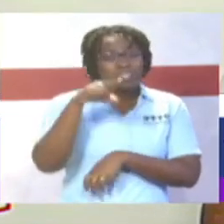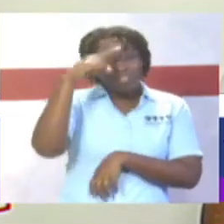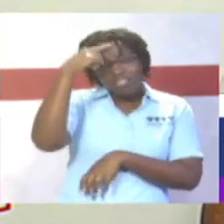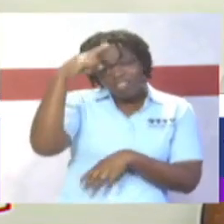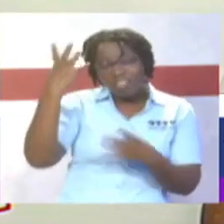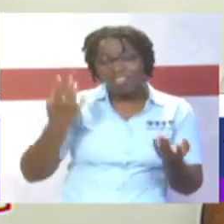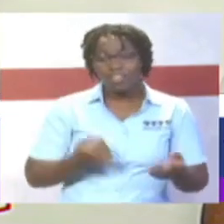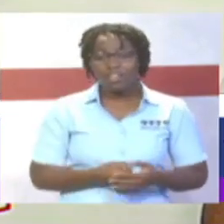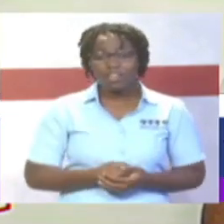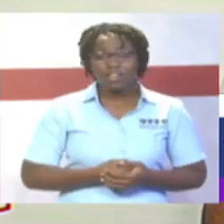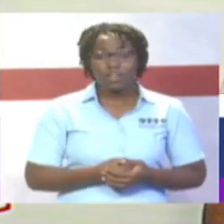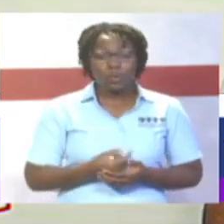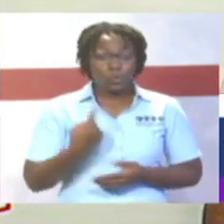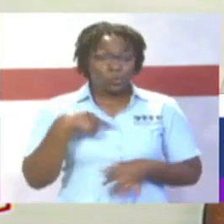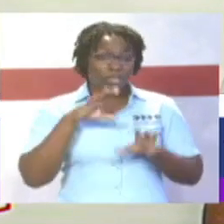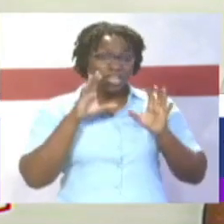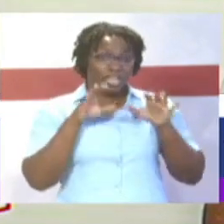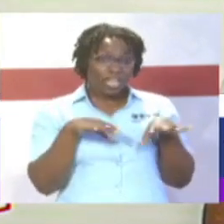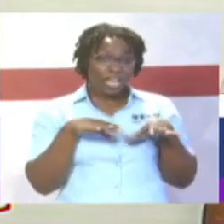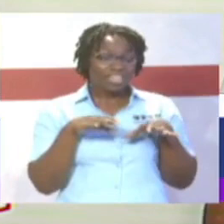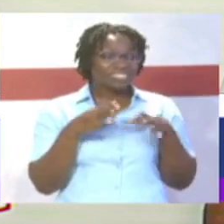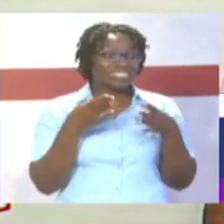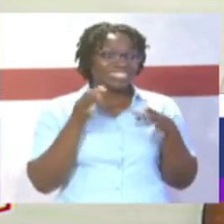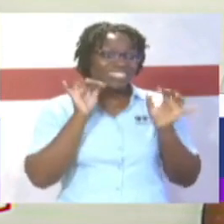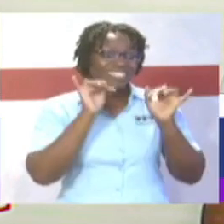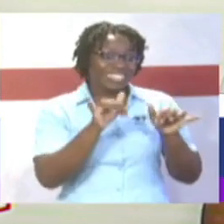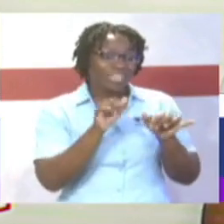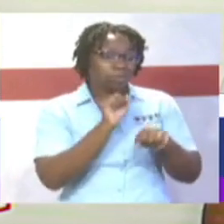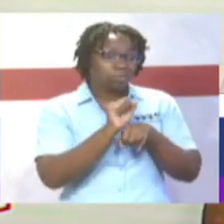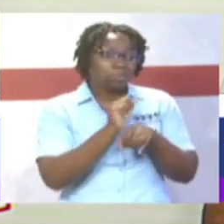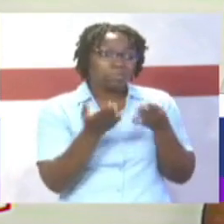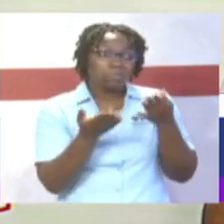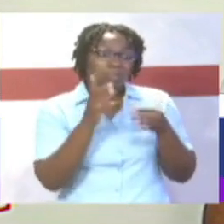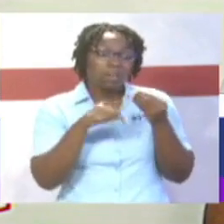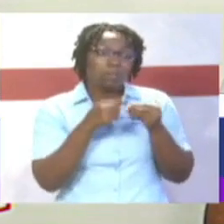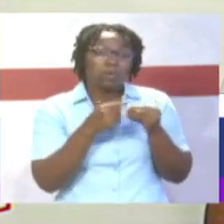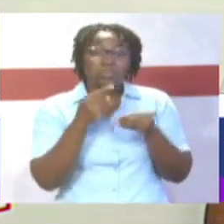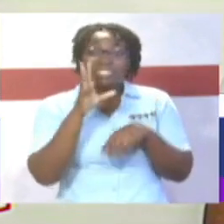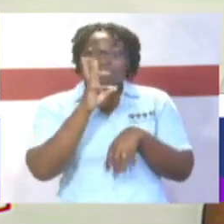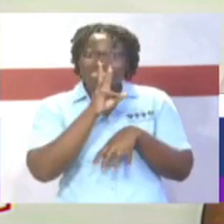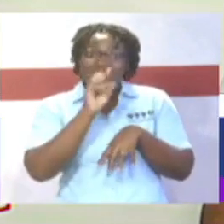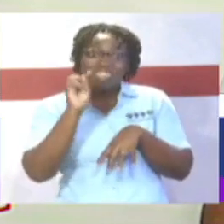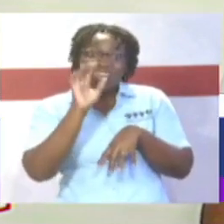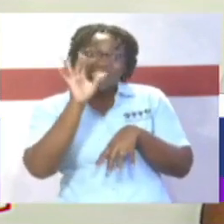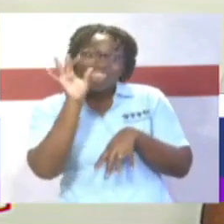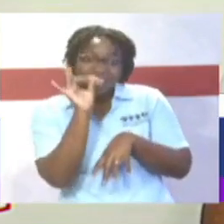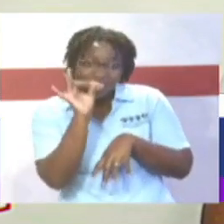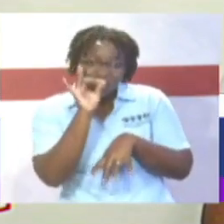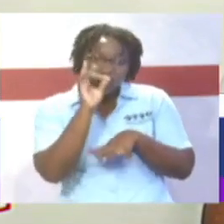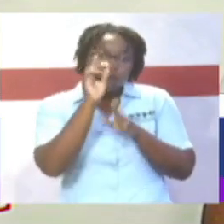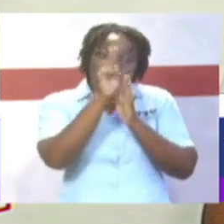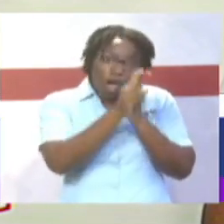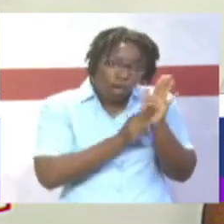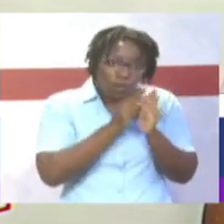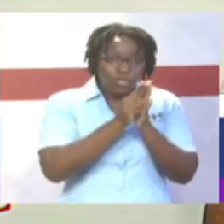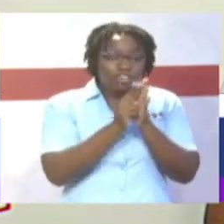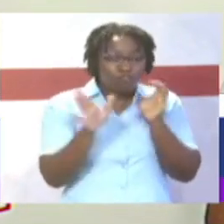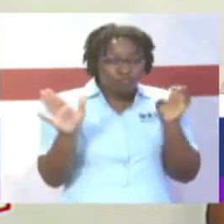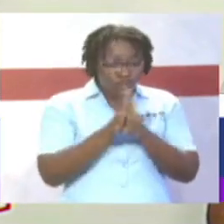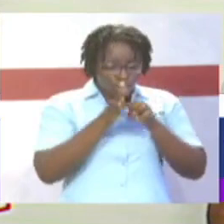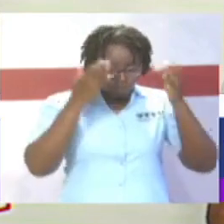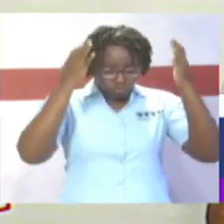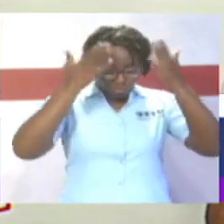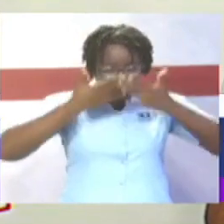can spend anywhere from 6 to 8 hours, sometimes 12 hours in full PPE just to ensure that